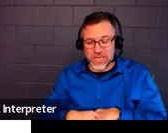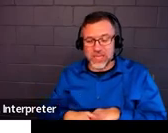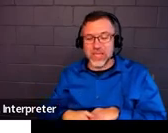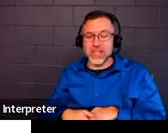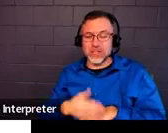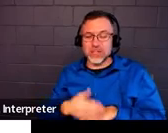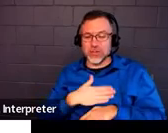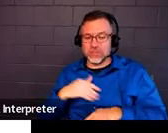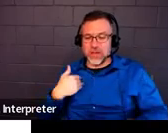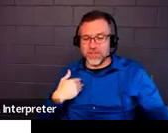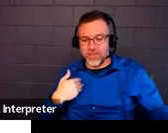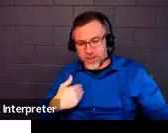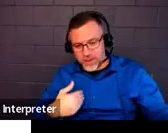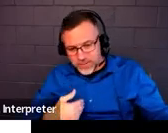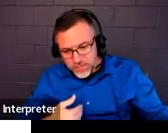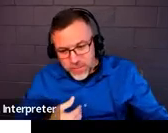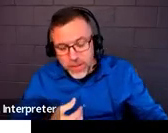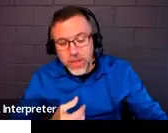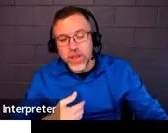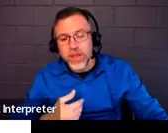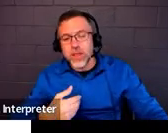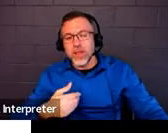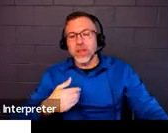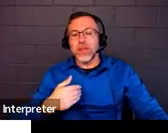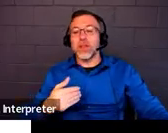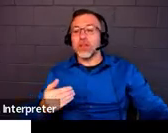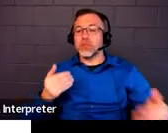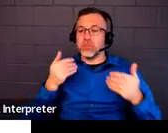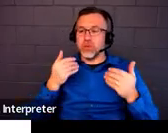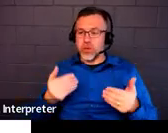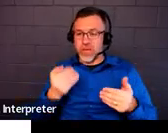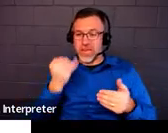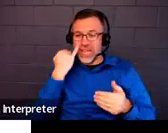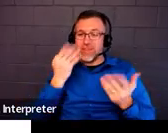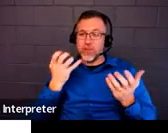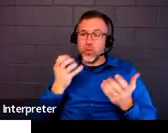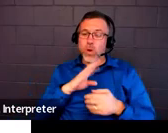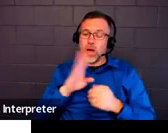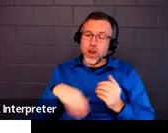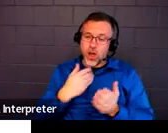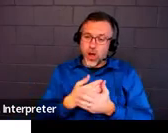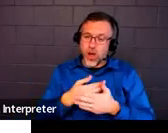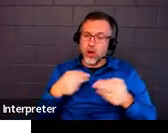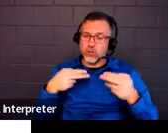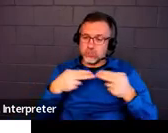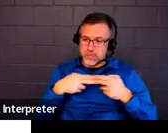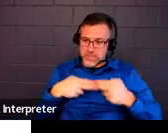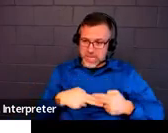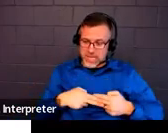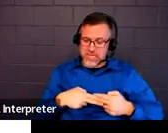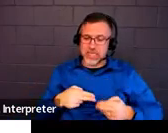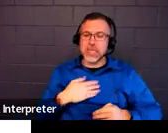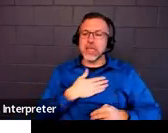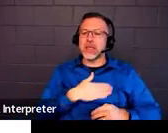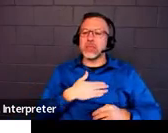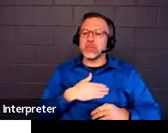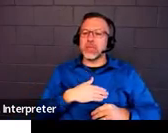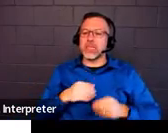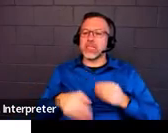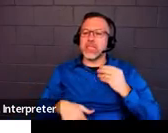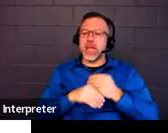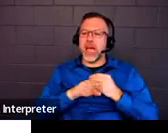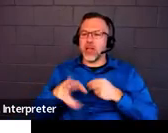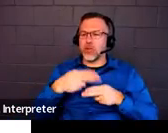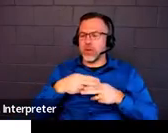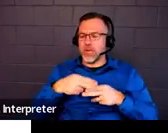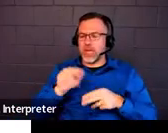okay, me. Awesome. Just go ahead and put if you want the one with all the slides in it, just put your name in the chat box and